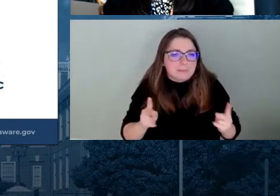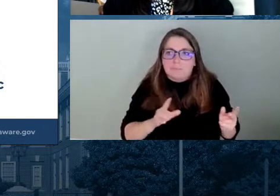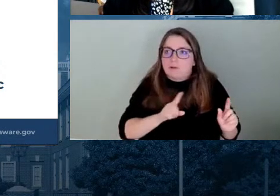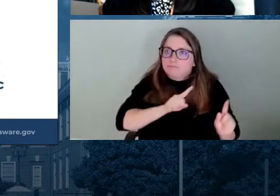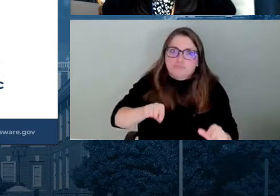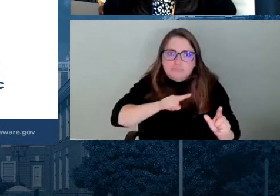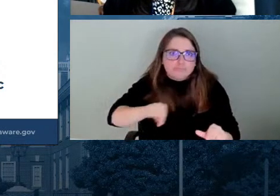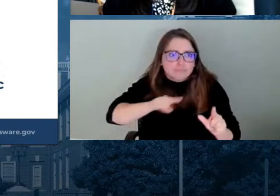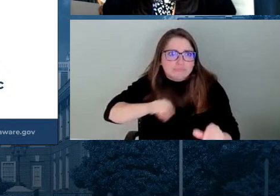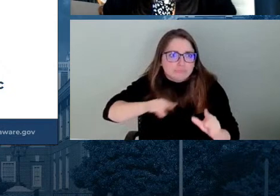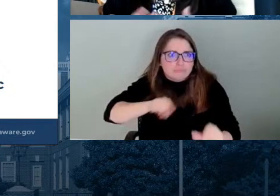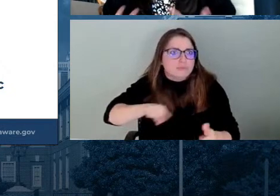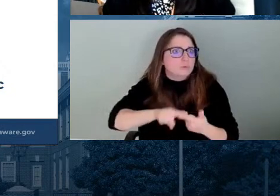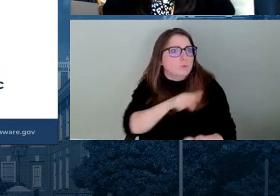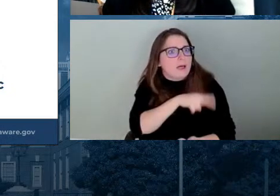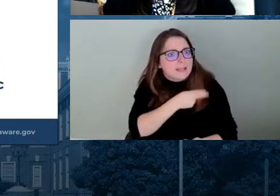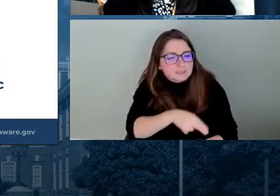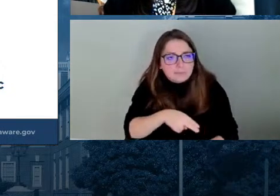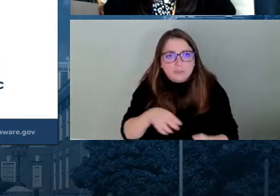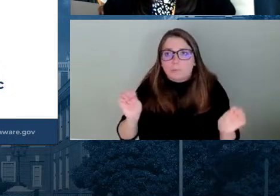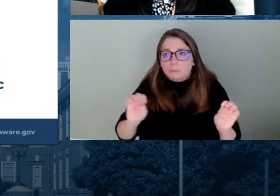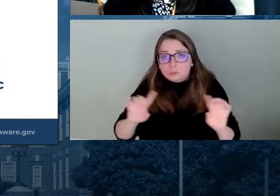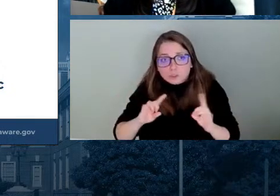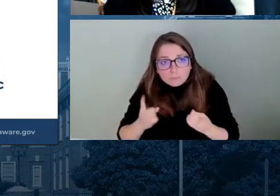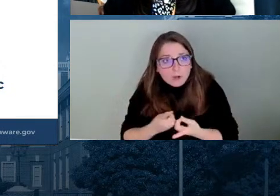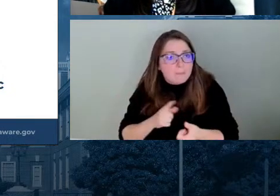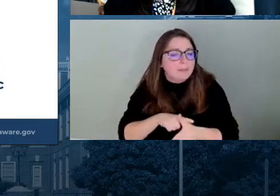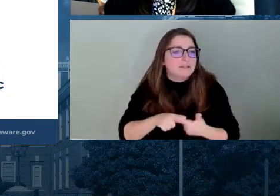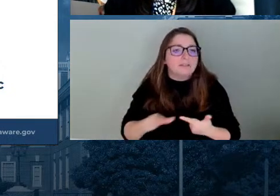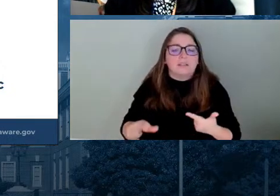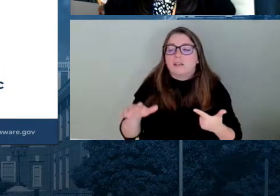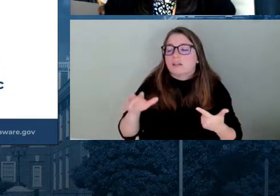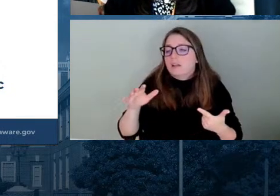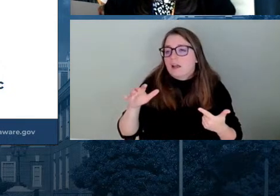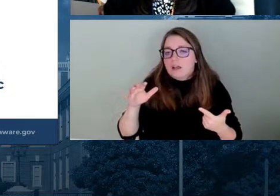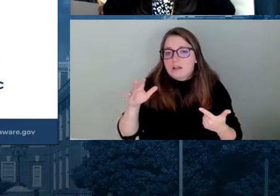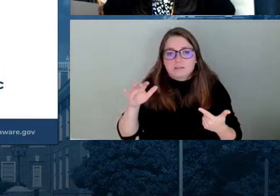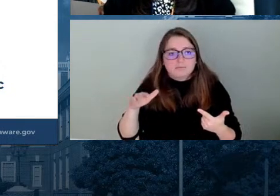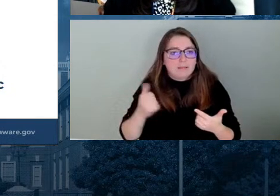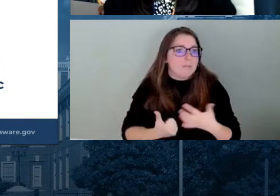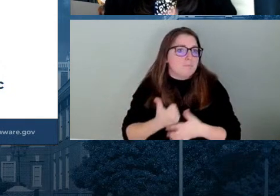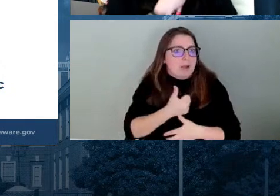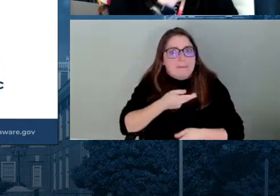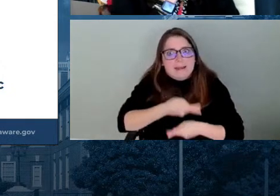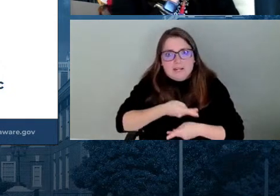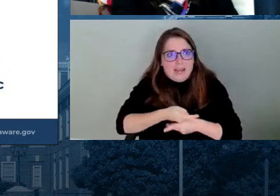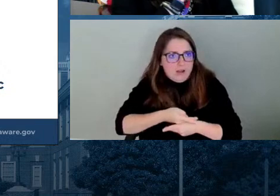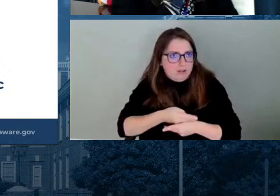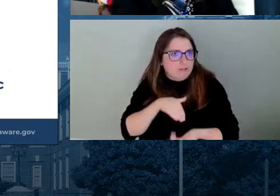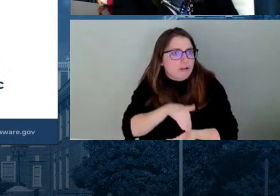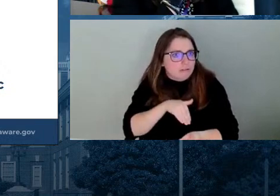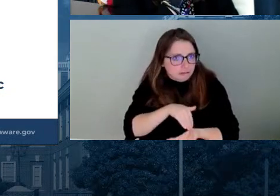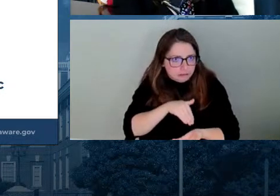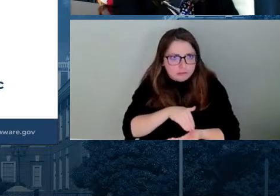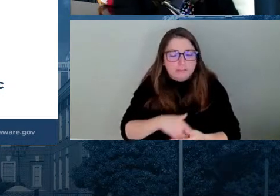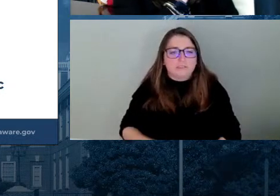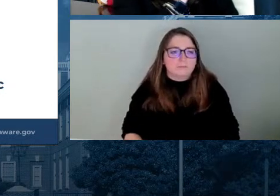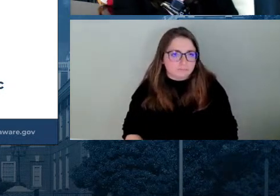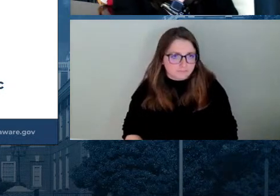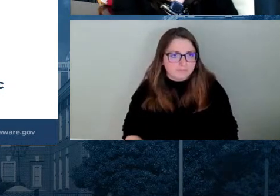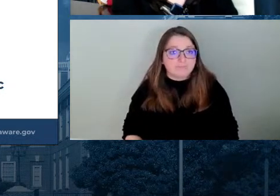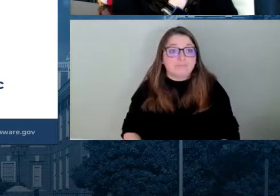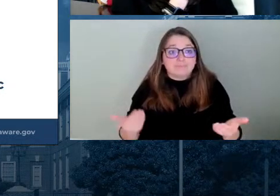departments, primary care offices, et cetera, for people who have flu. So far, we've had 14, again,